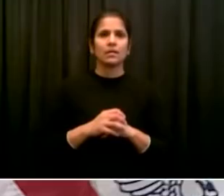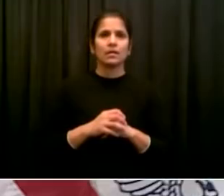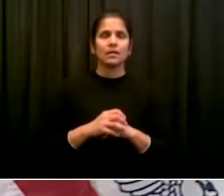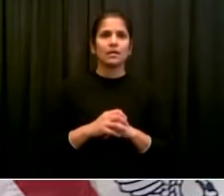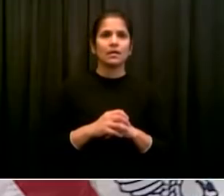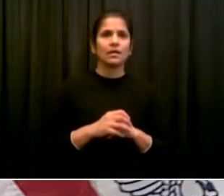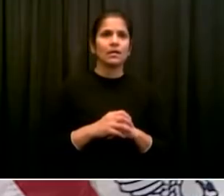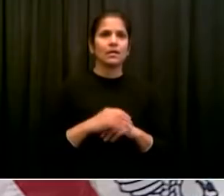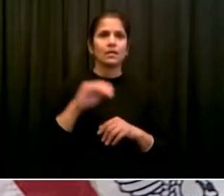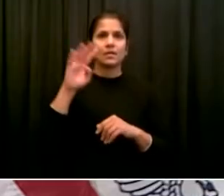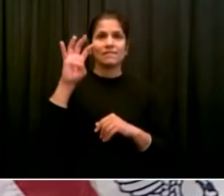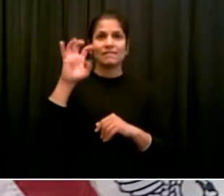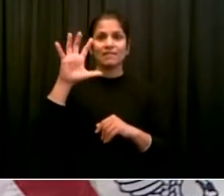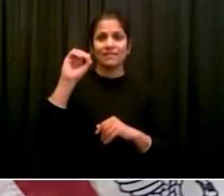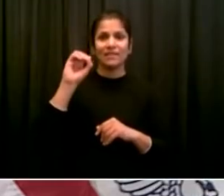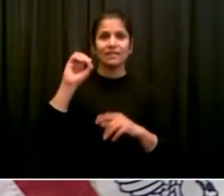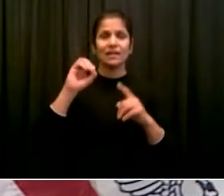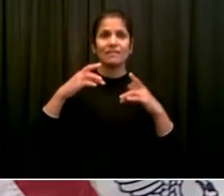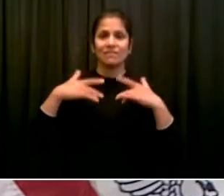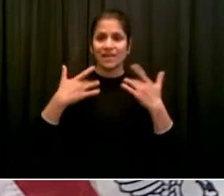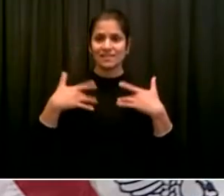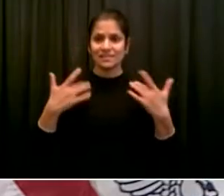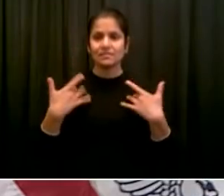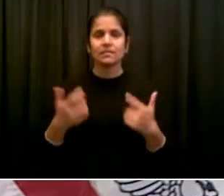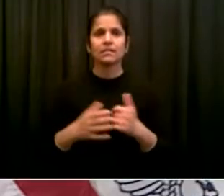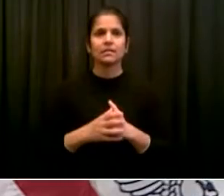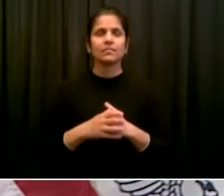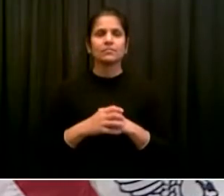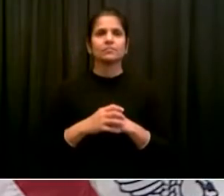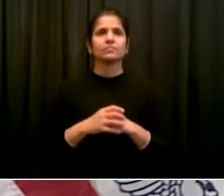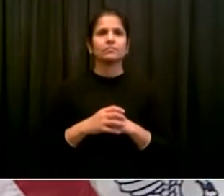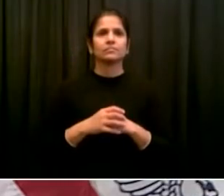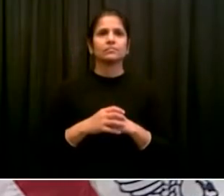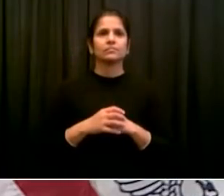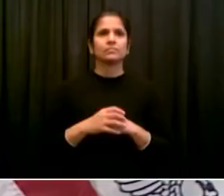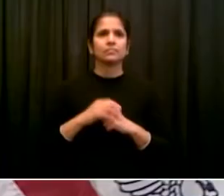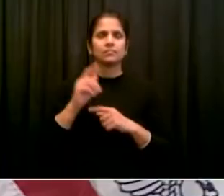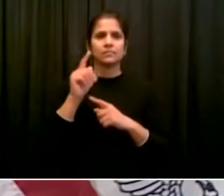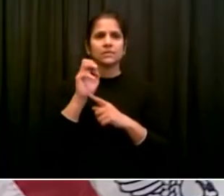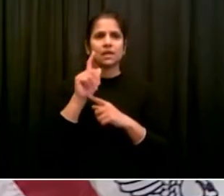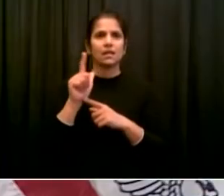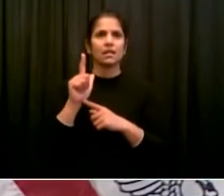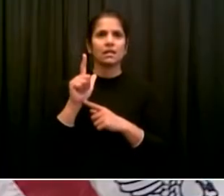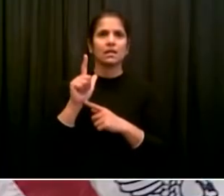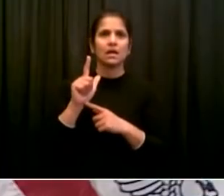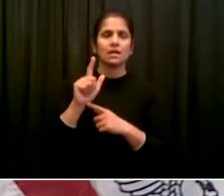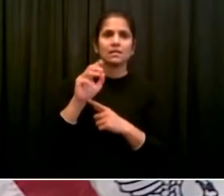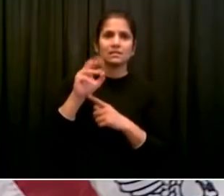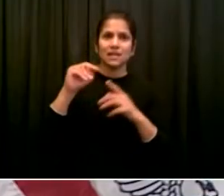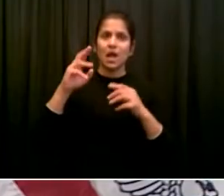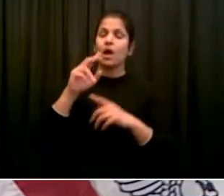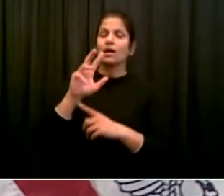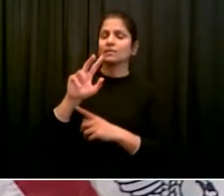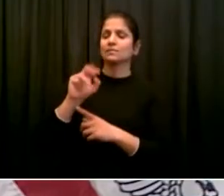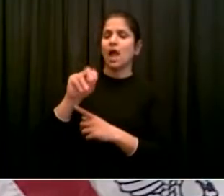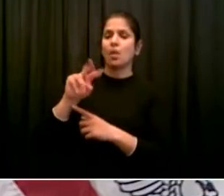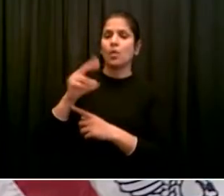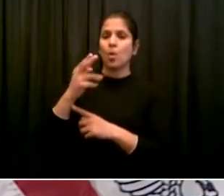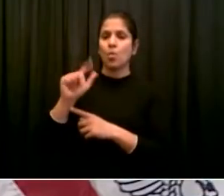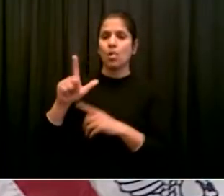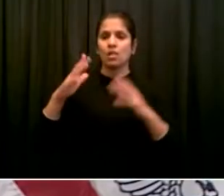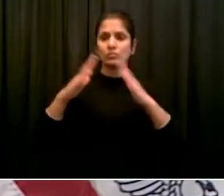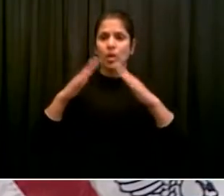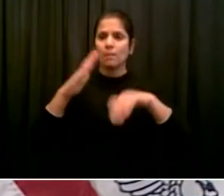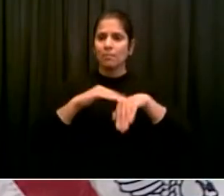Vaccine for All campaign, town halls, small gatherings with neighborhood organizations and with elected officials